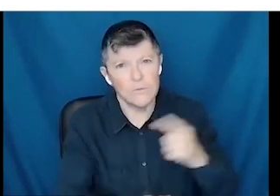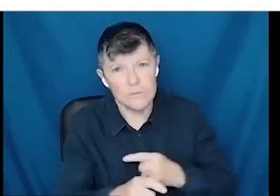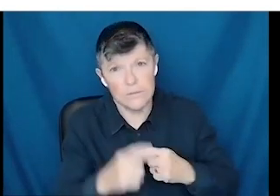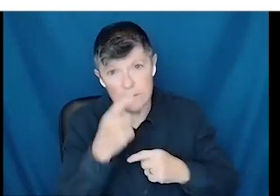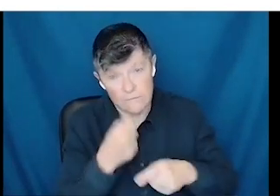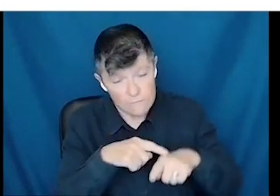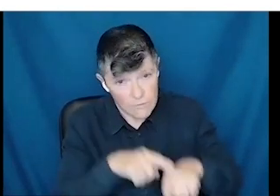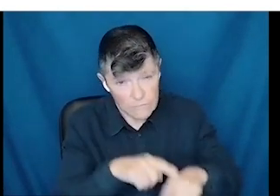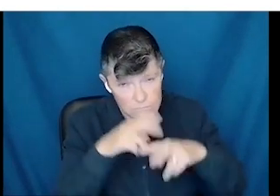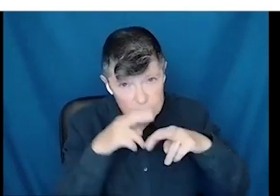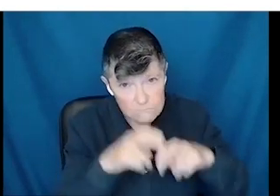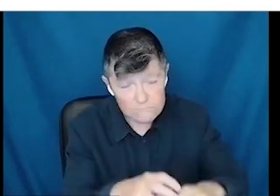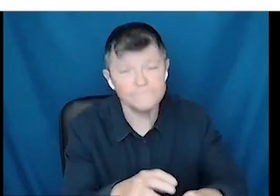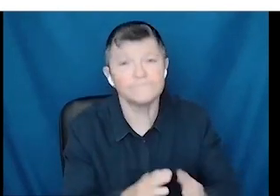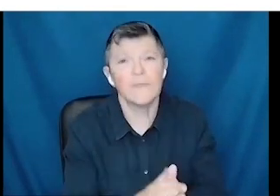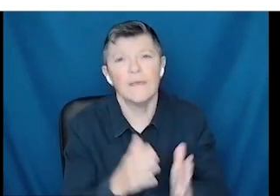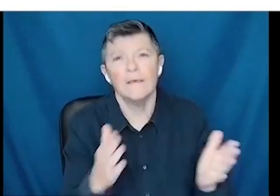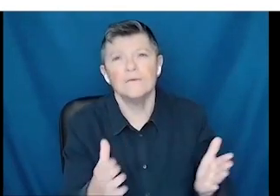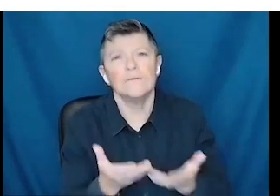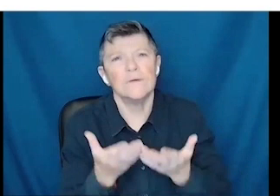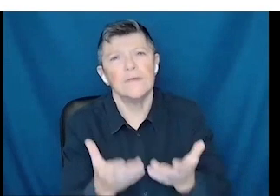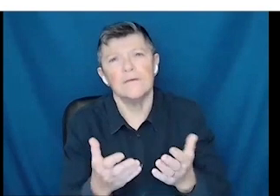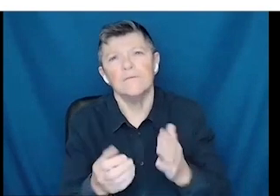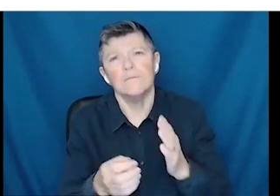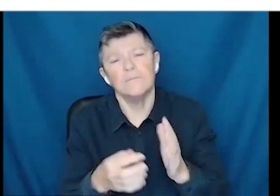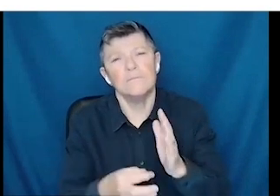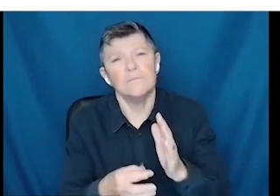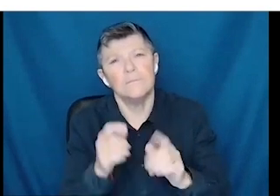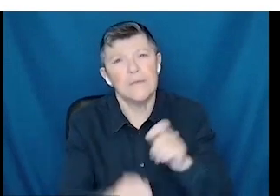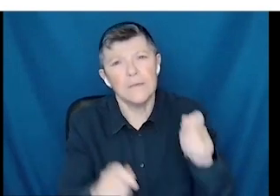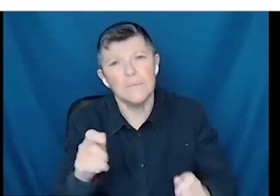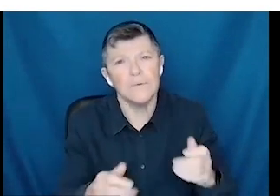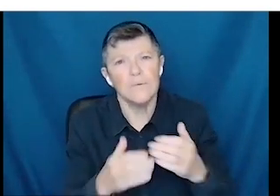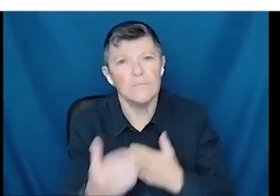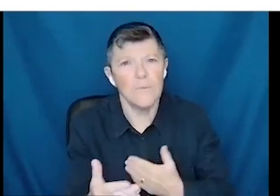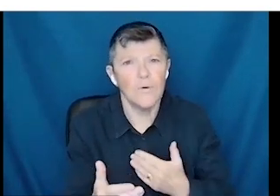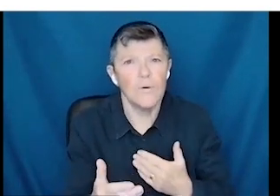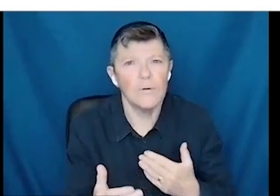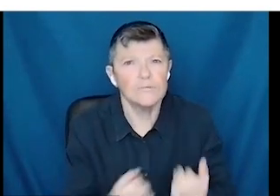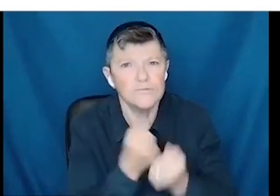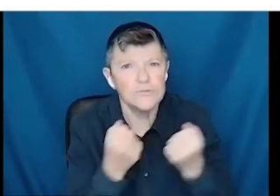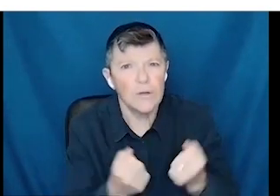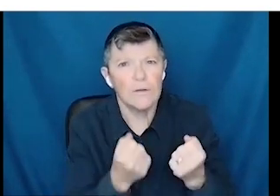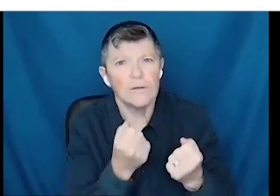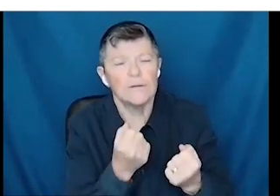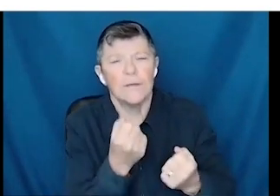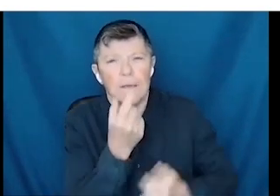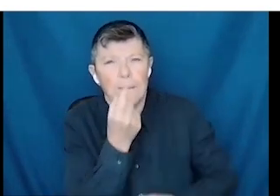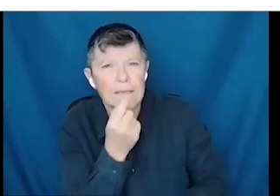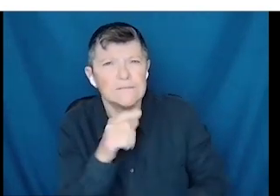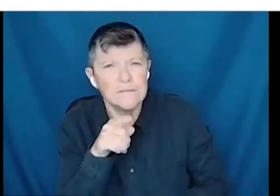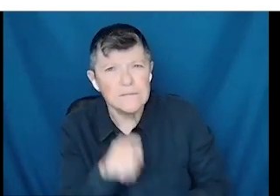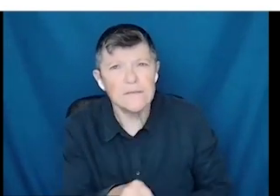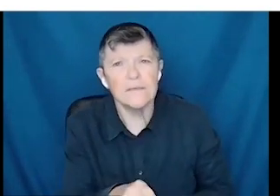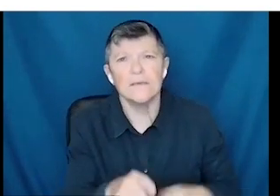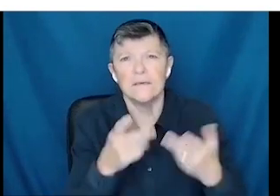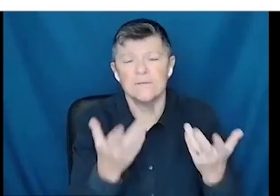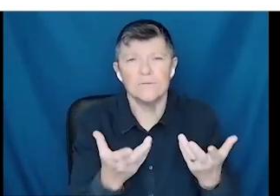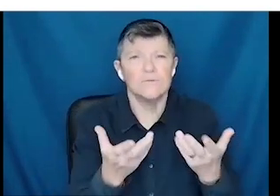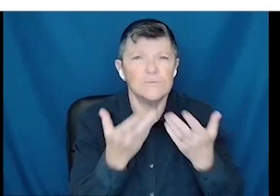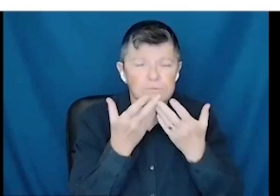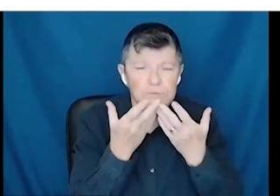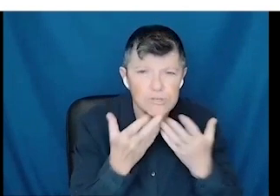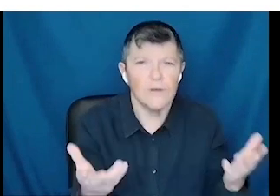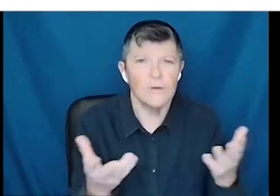research capacity, by giving people access to high-quality resources, introducing them to research design,